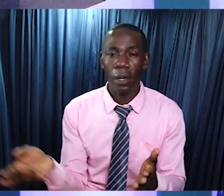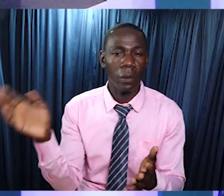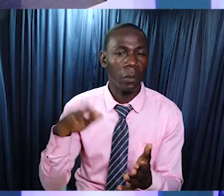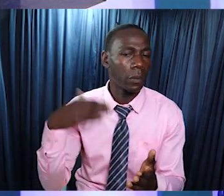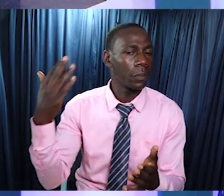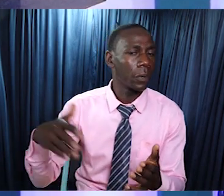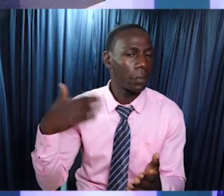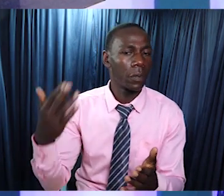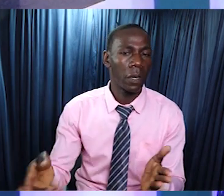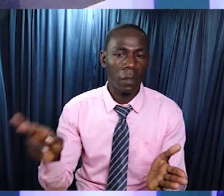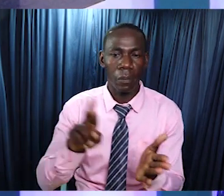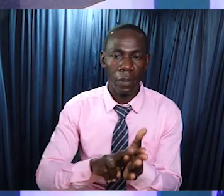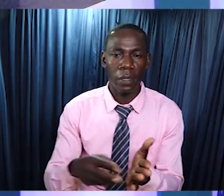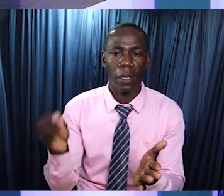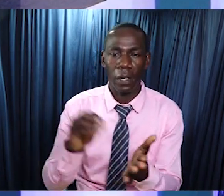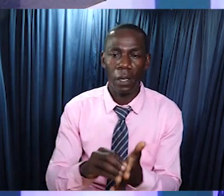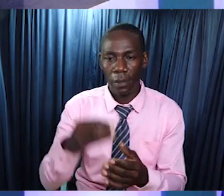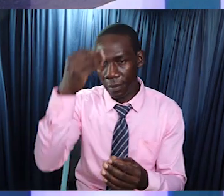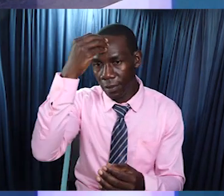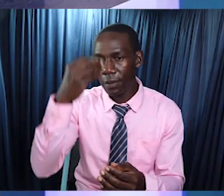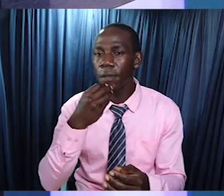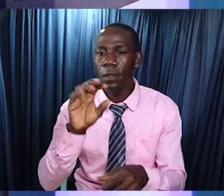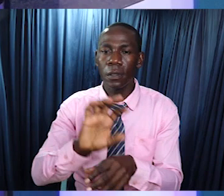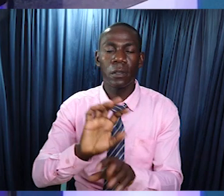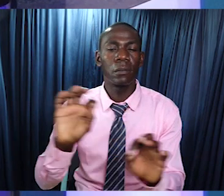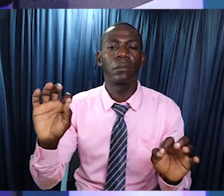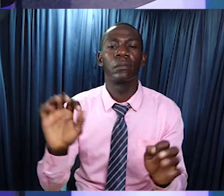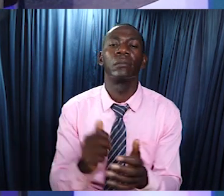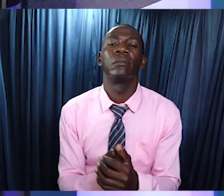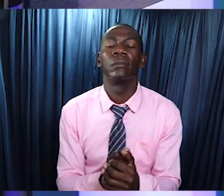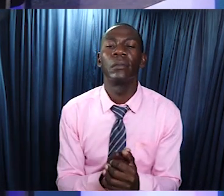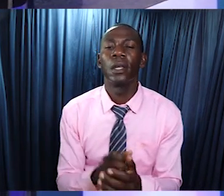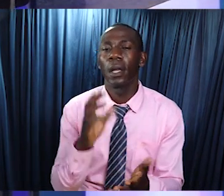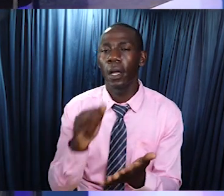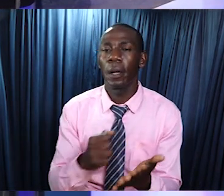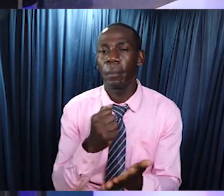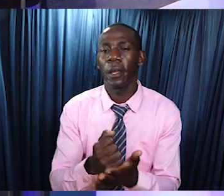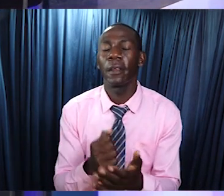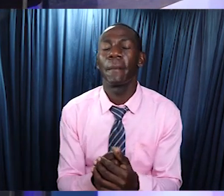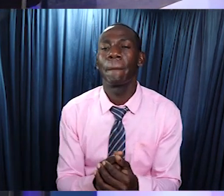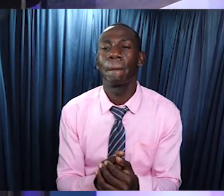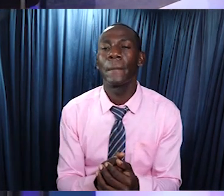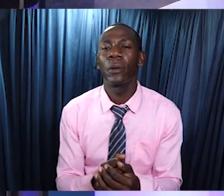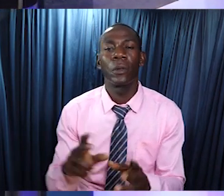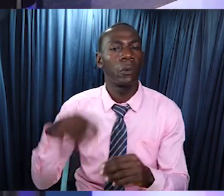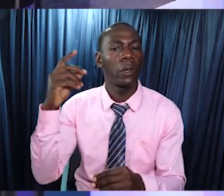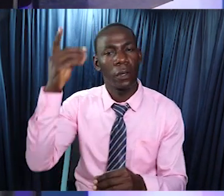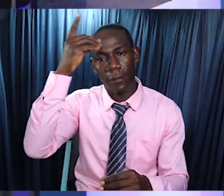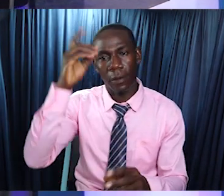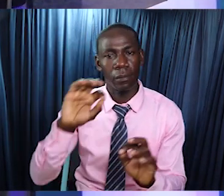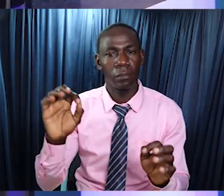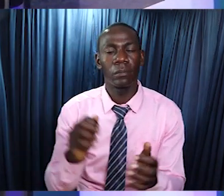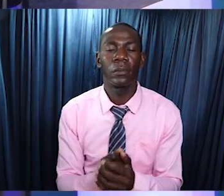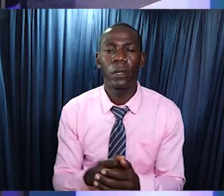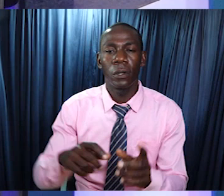kurudia. That's why I repeat again. Siishi maisha ya hila wokovu. Don't live guilefully in salvation. Amen. Amen. Utamshinda shetani. You won't overcome